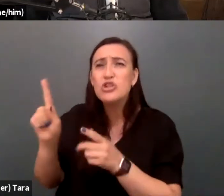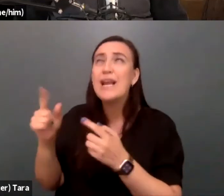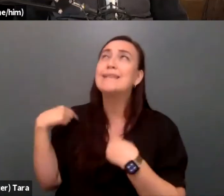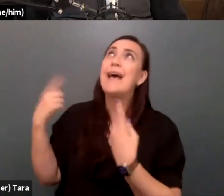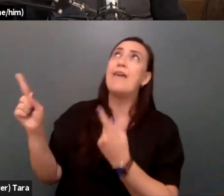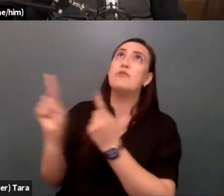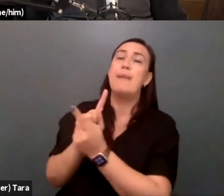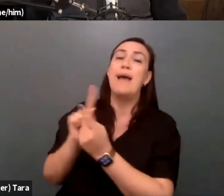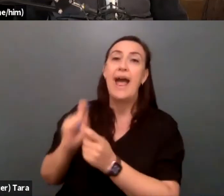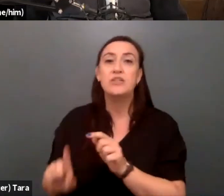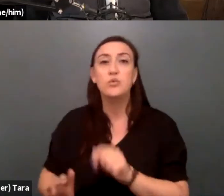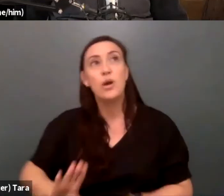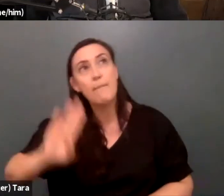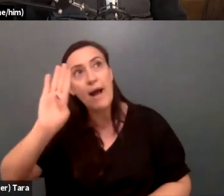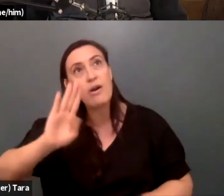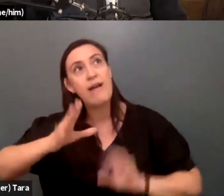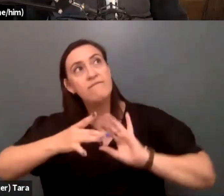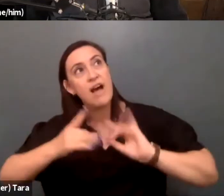vouch for her integrity.